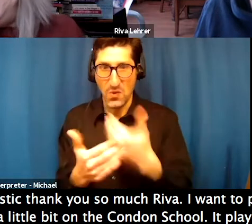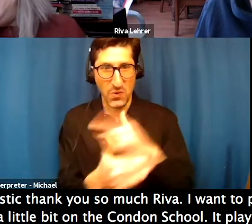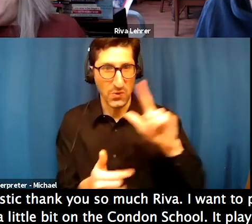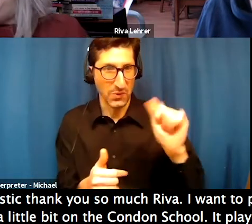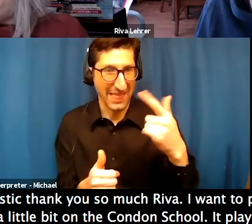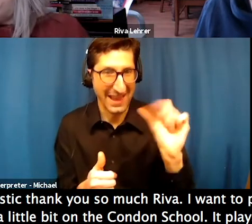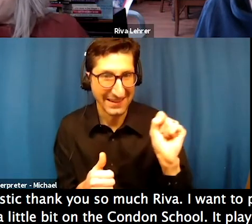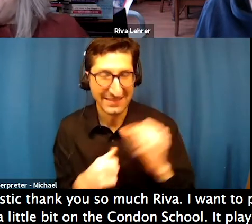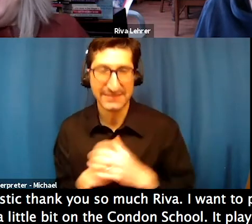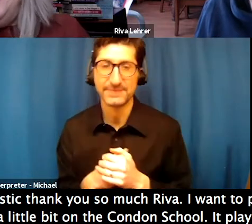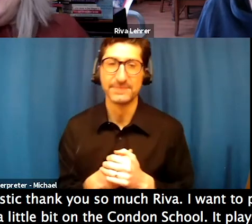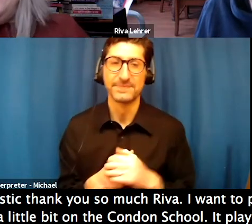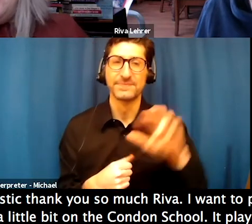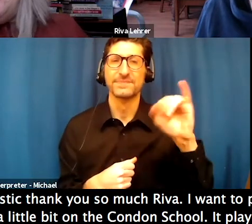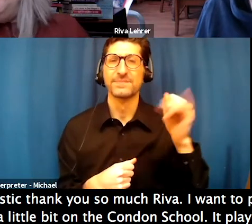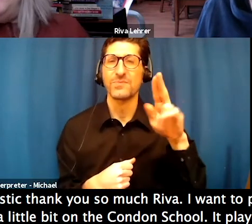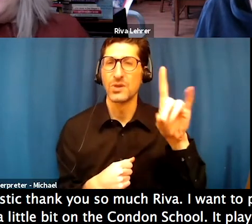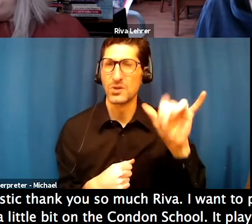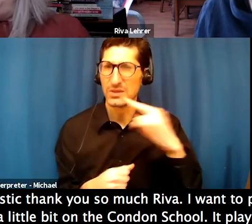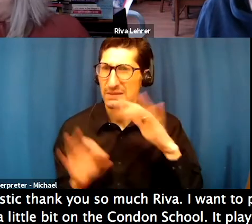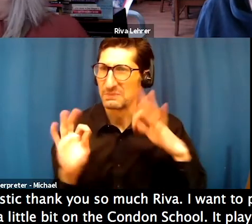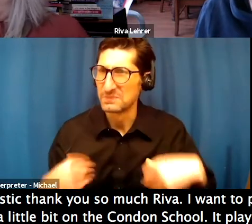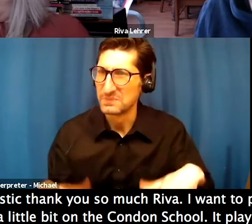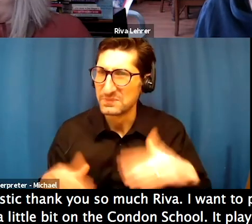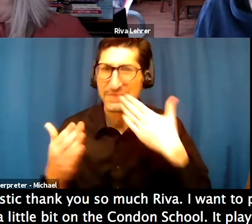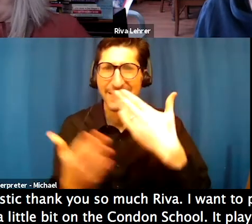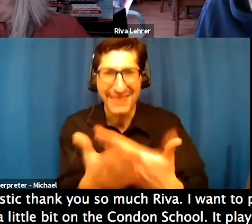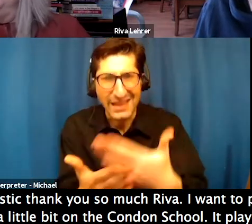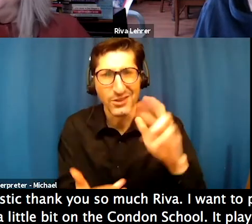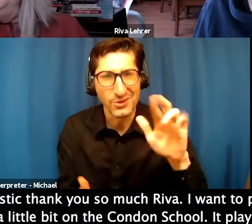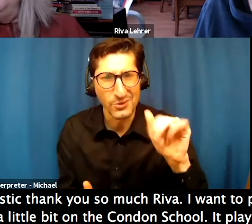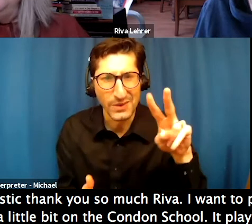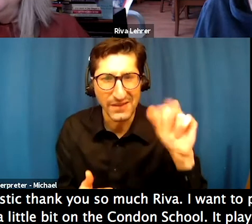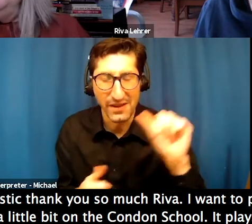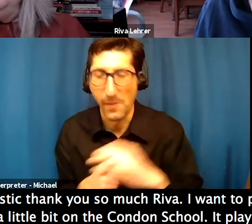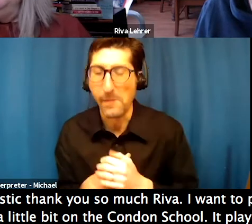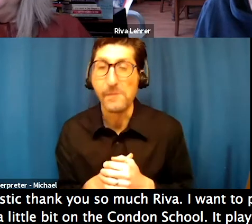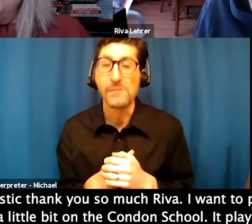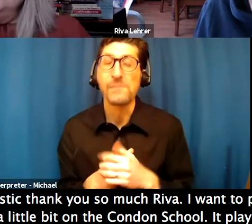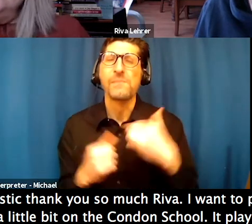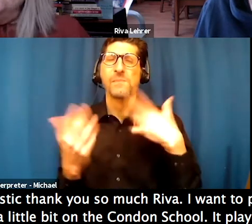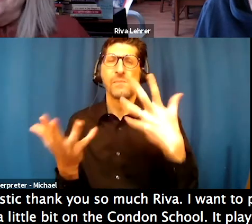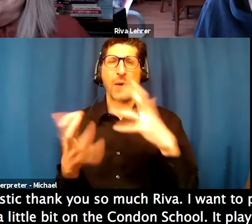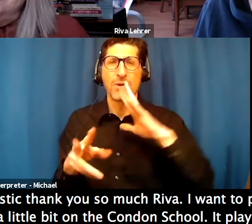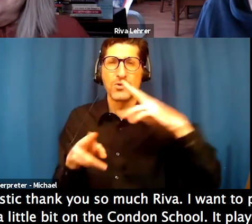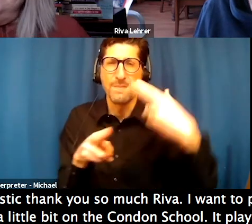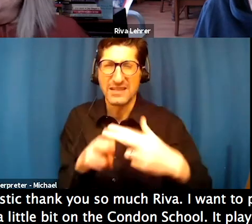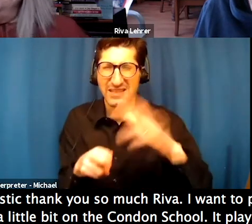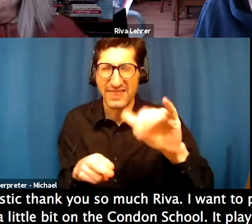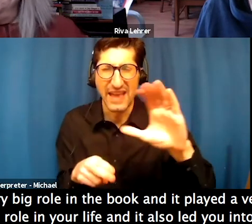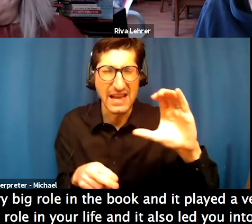Fantastic. Thank you so much, Reva. I want to pick up a little bit on the Condon School.